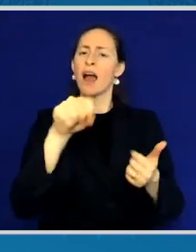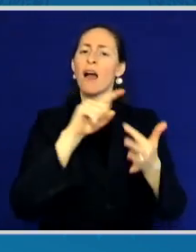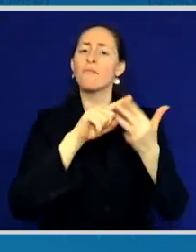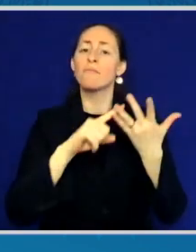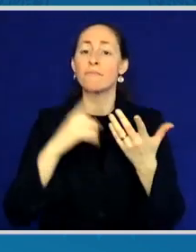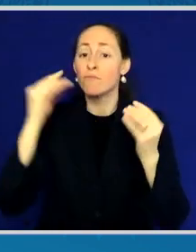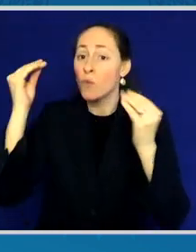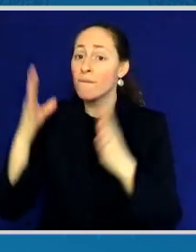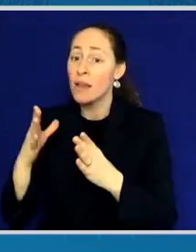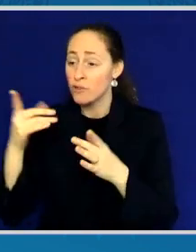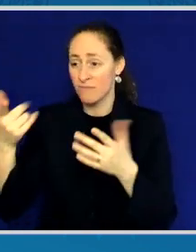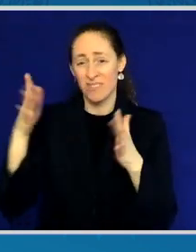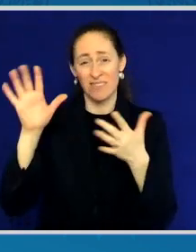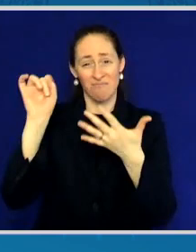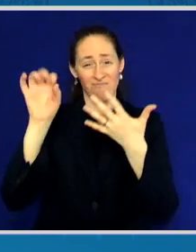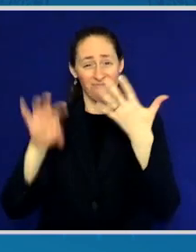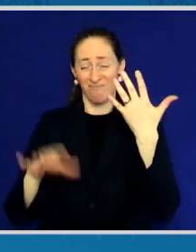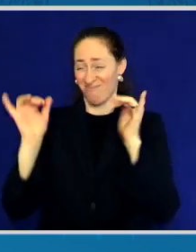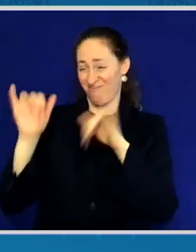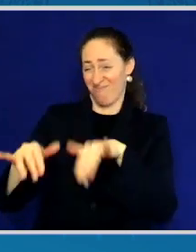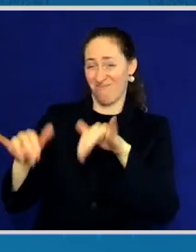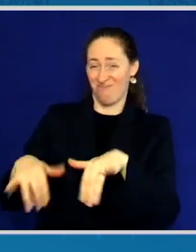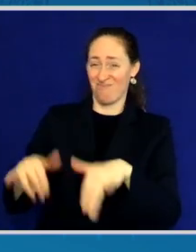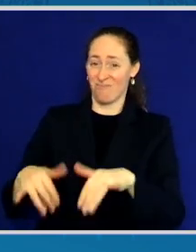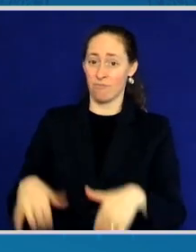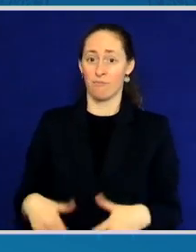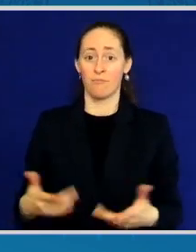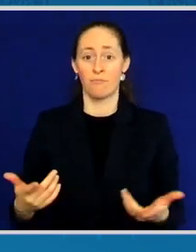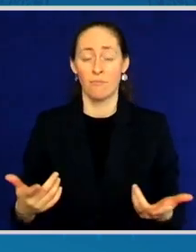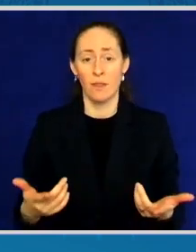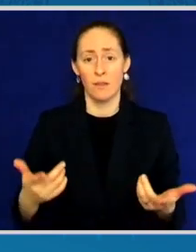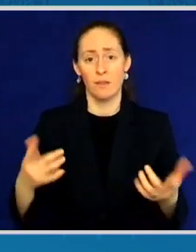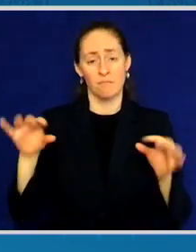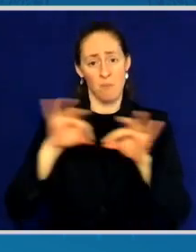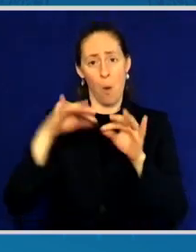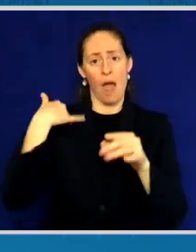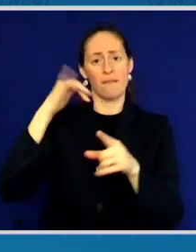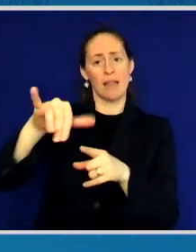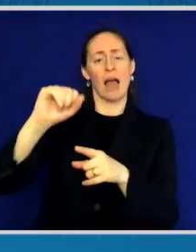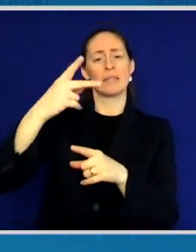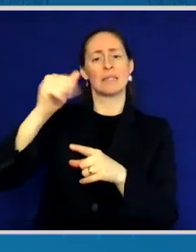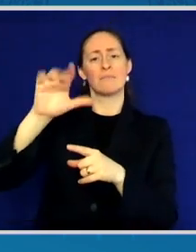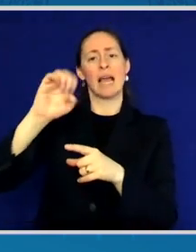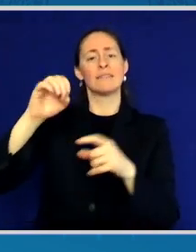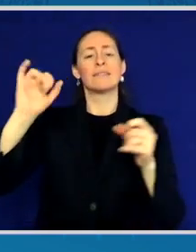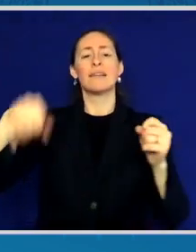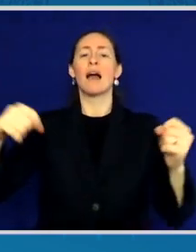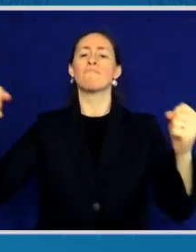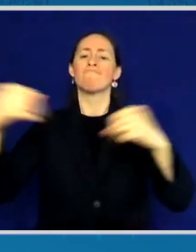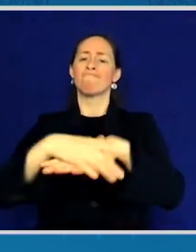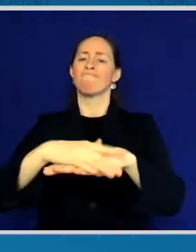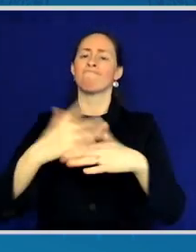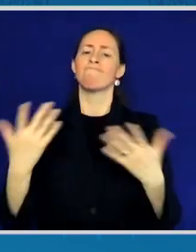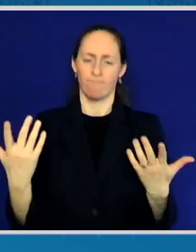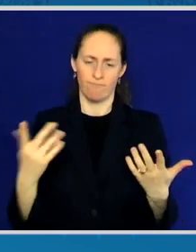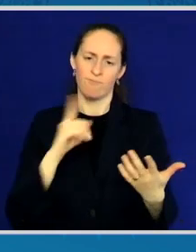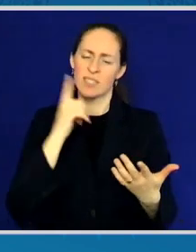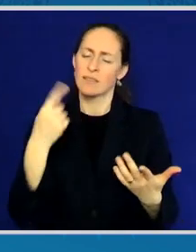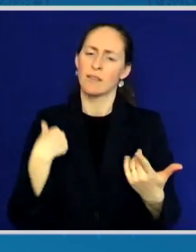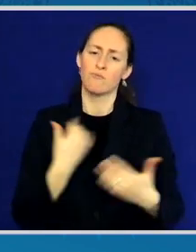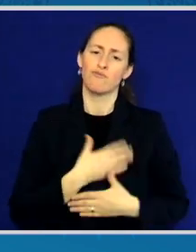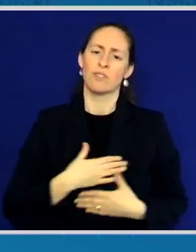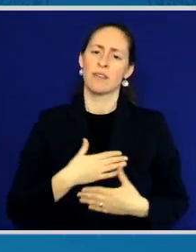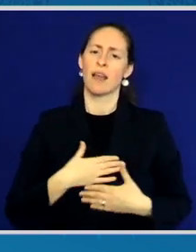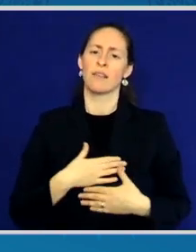Professor, about public spaces, I think, is so important, and I really appreciate the point that you were